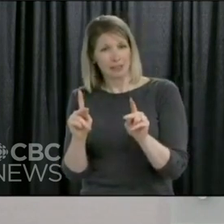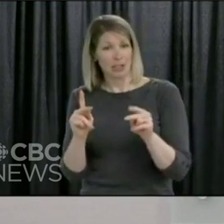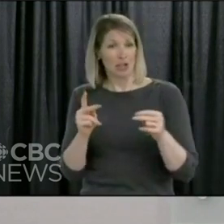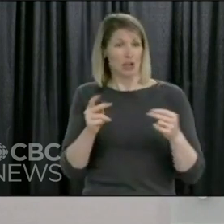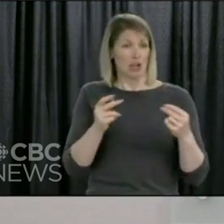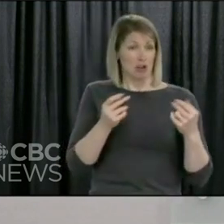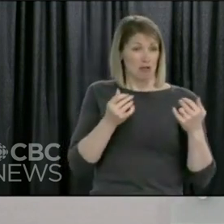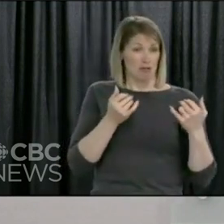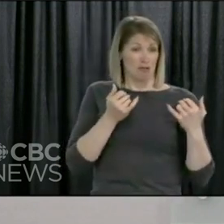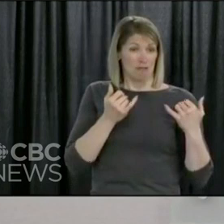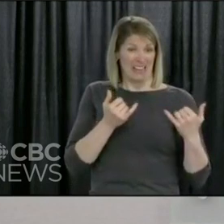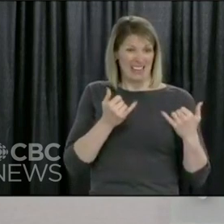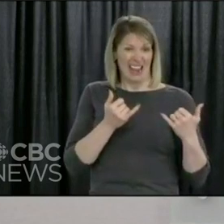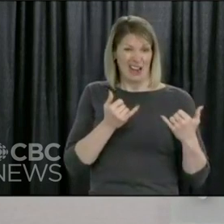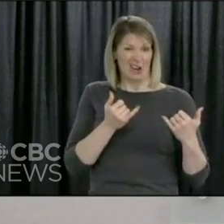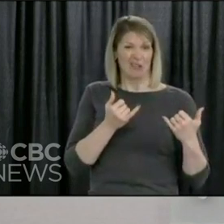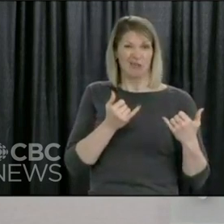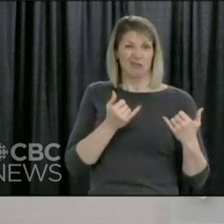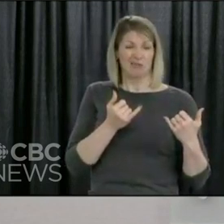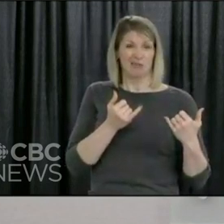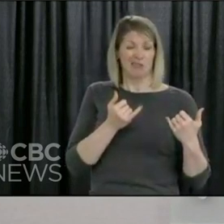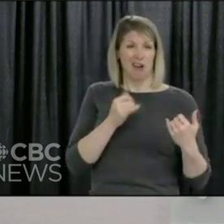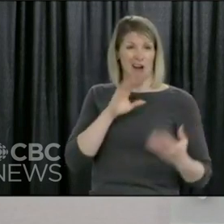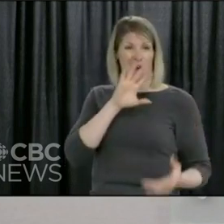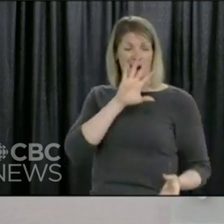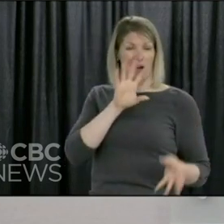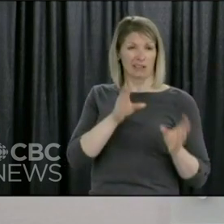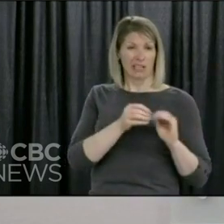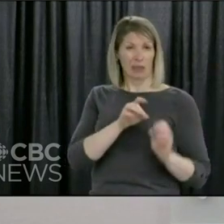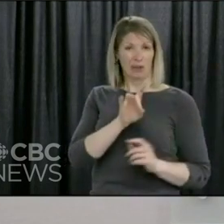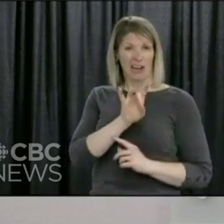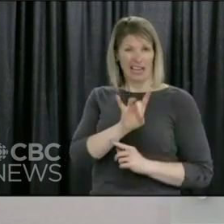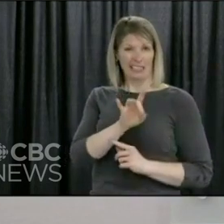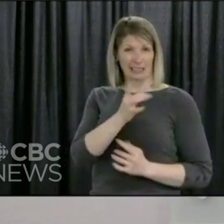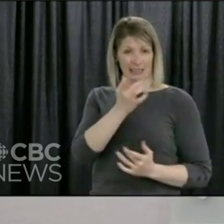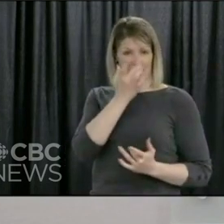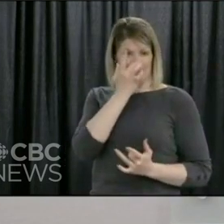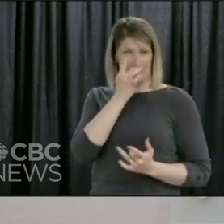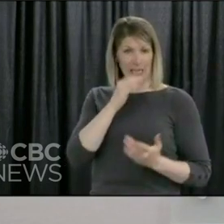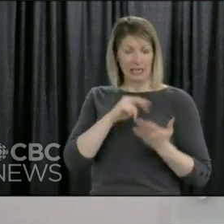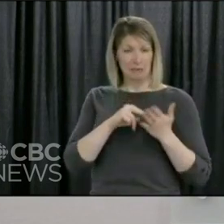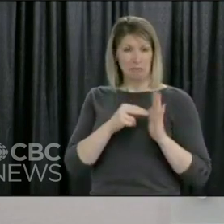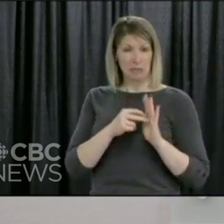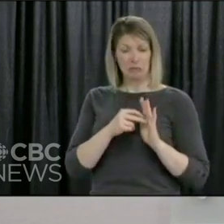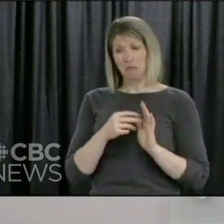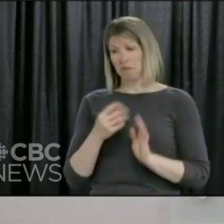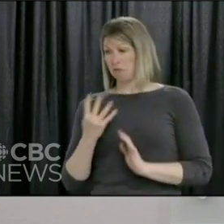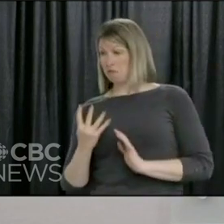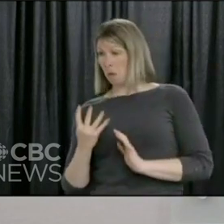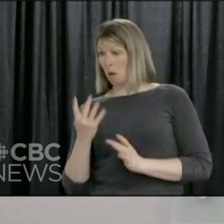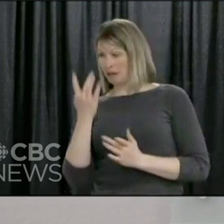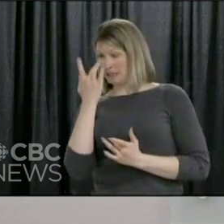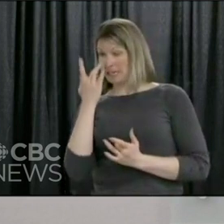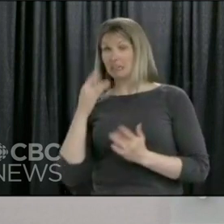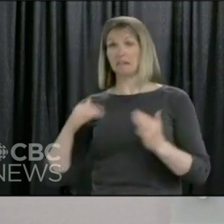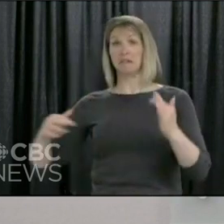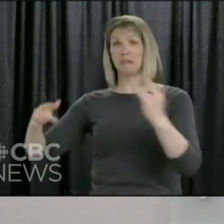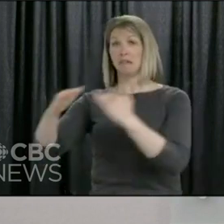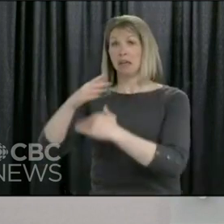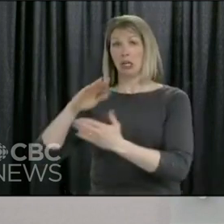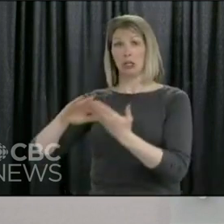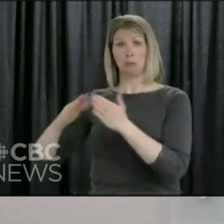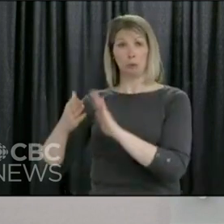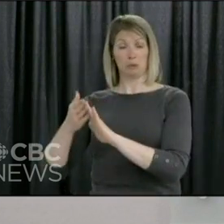cases outside of hospital settings. Are we ready, or when will we be ready, to allow people to be able to travel